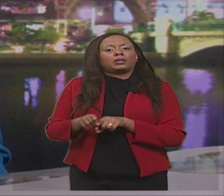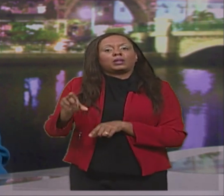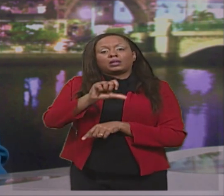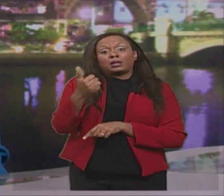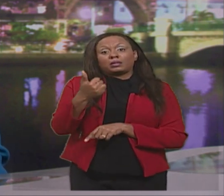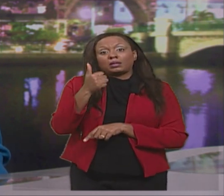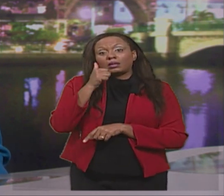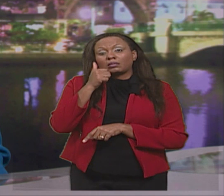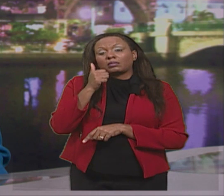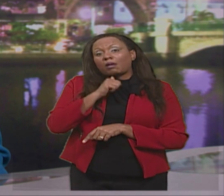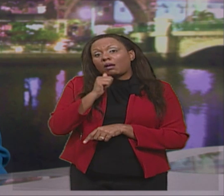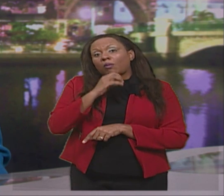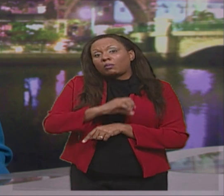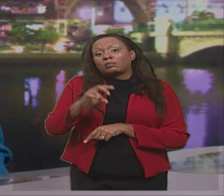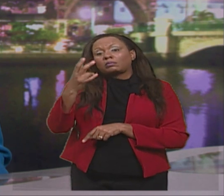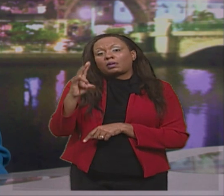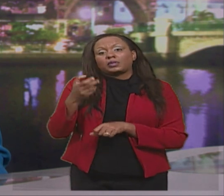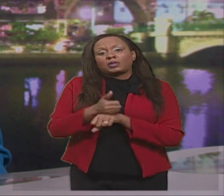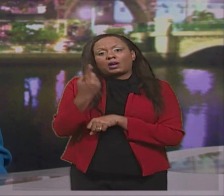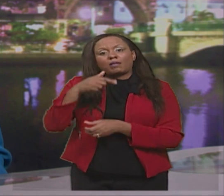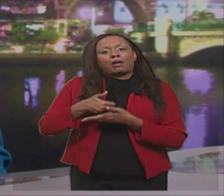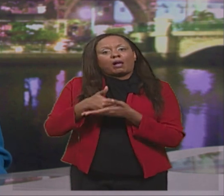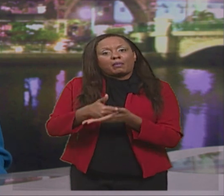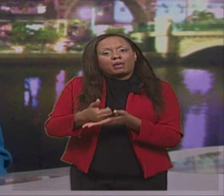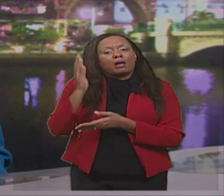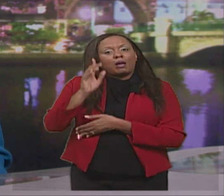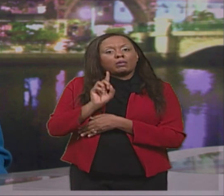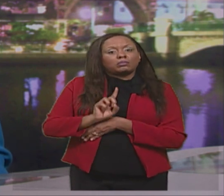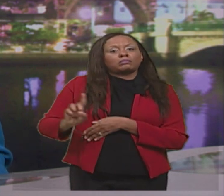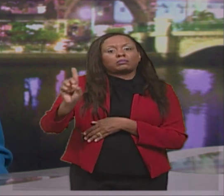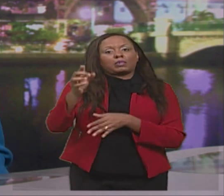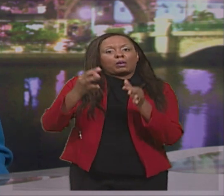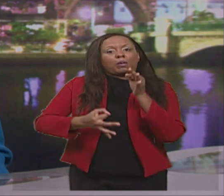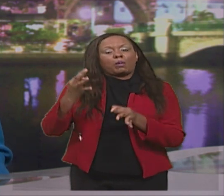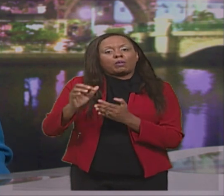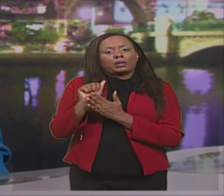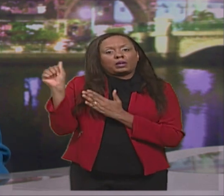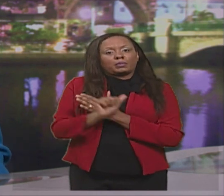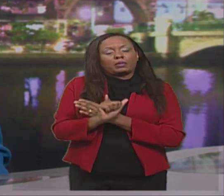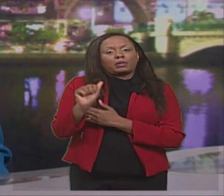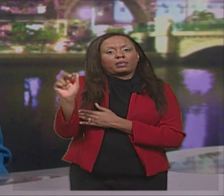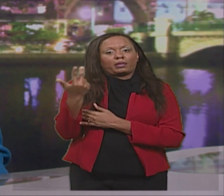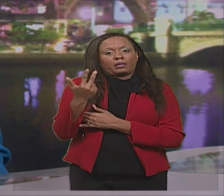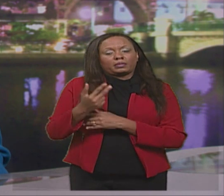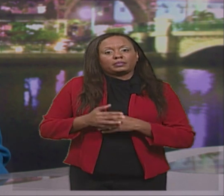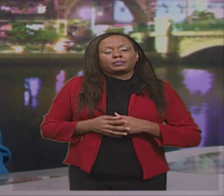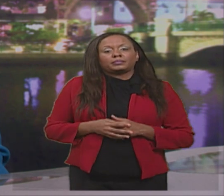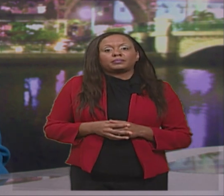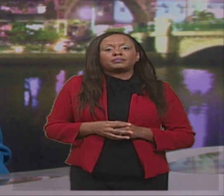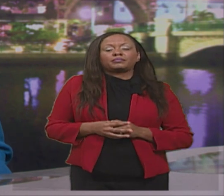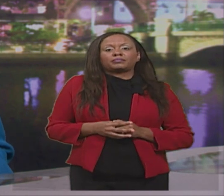been charged with assisting an offender and is expected to appear at Nottingham Youth Court on April 3rd.